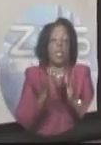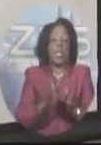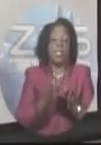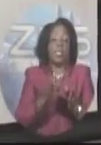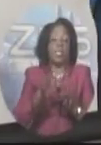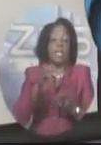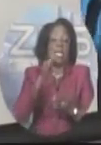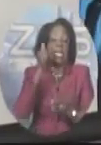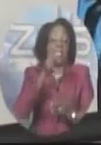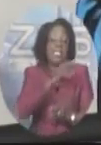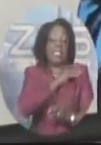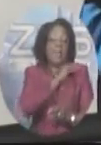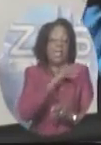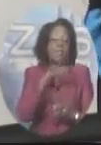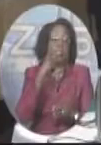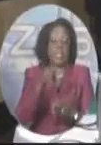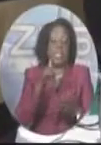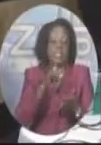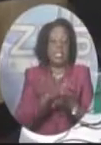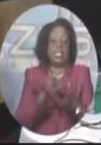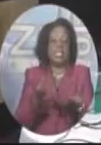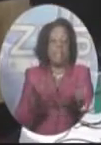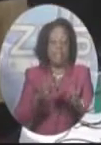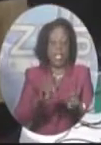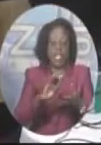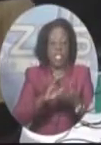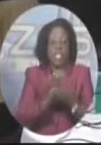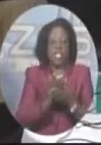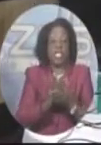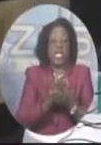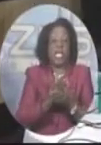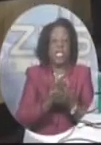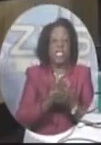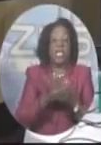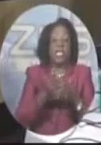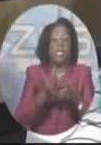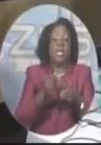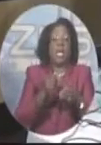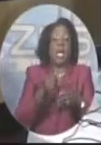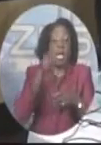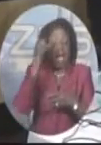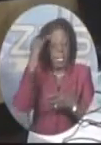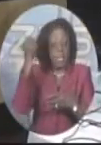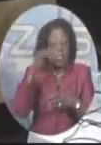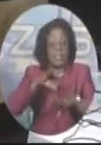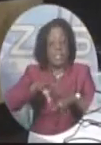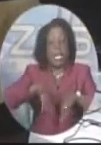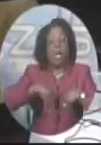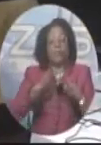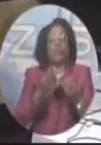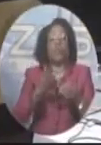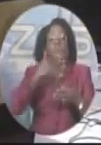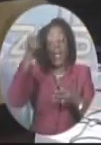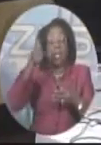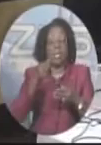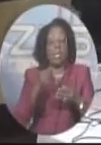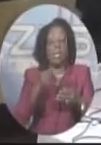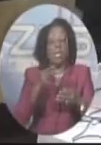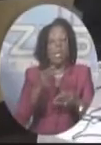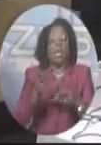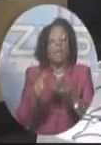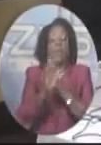of the DeMarco Foundation says the event shared educational tools on how to better protect self, personal property,